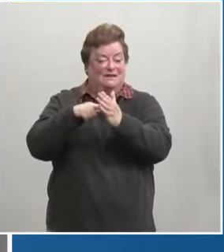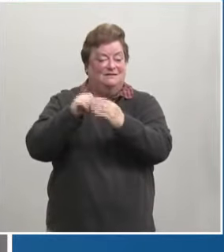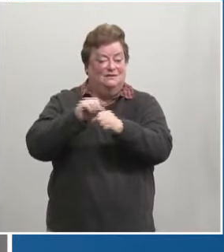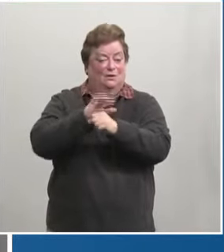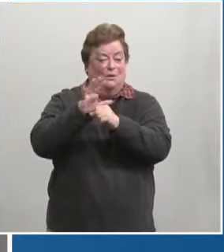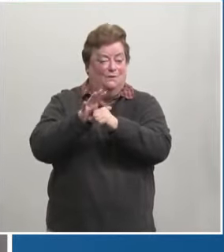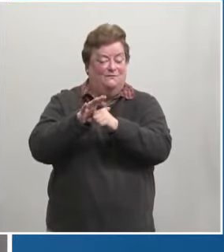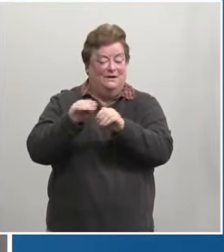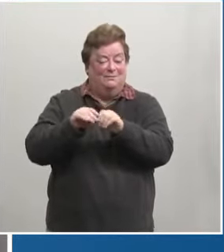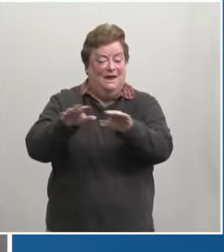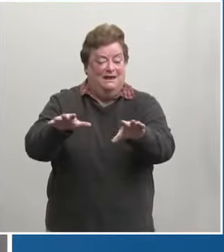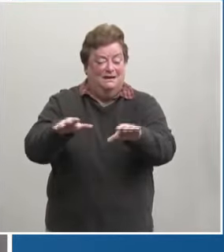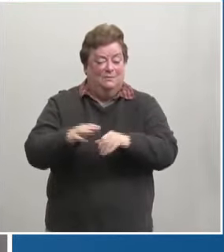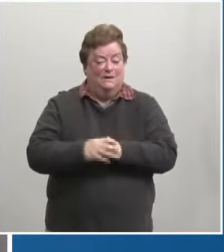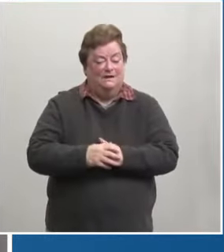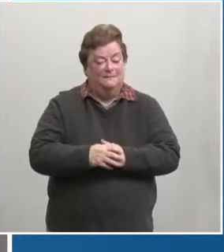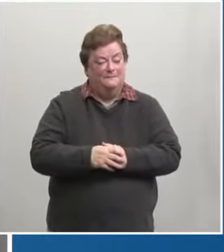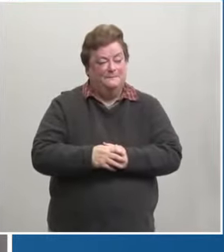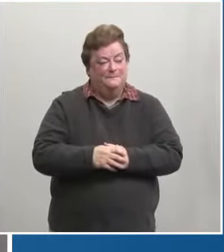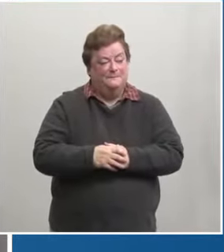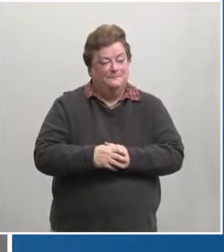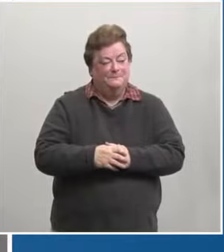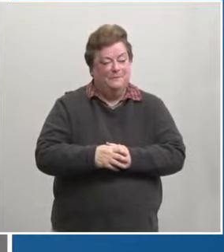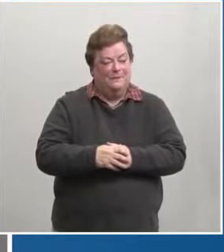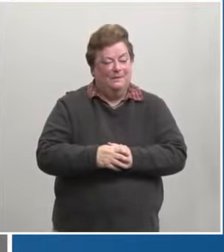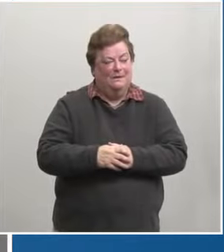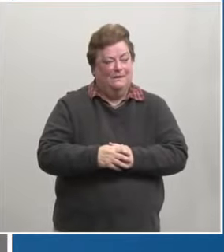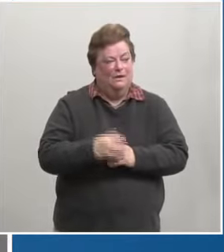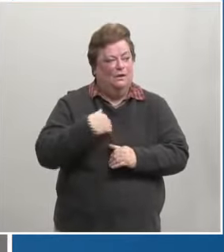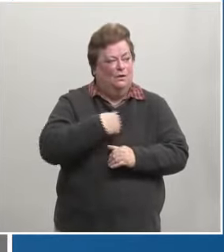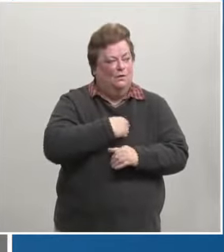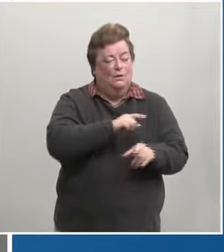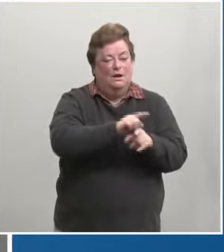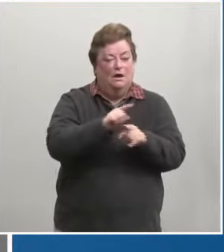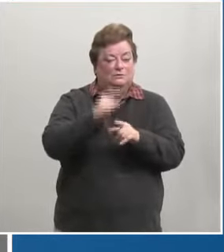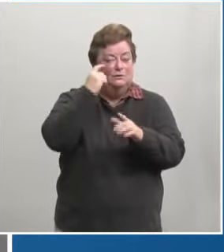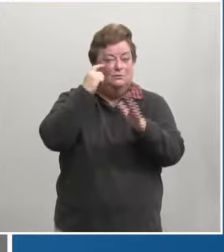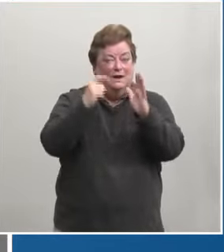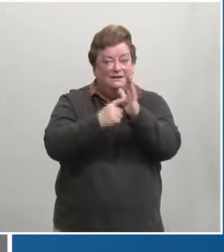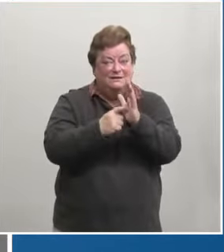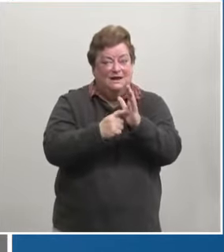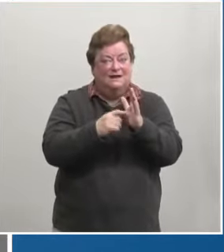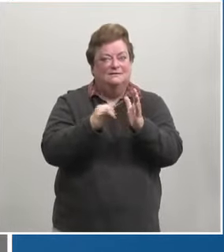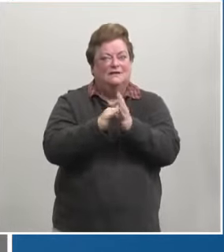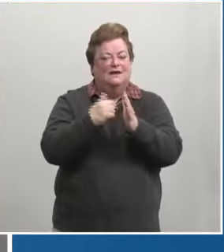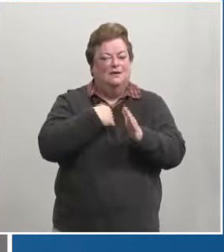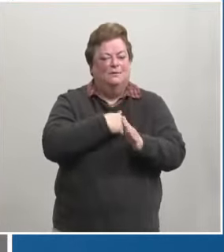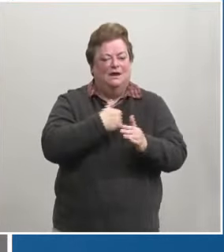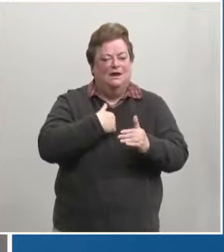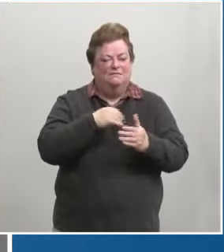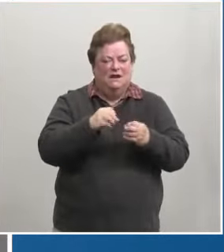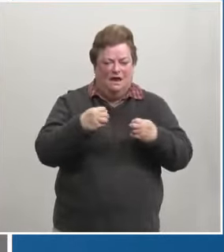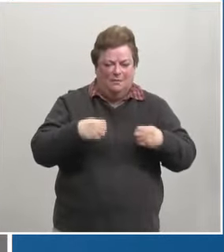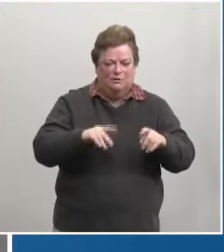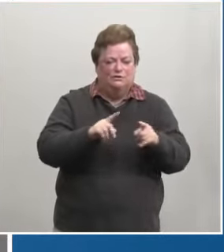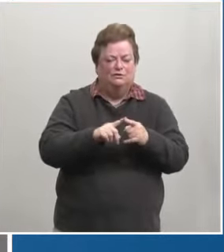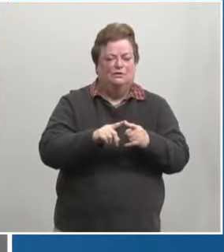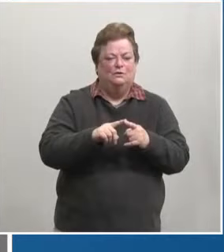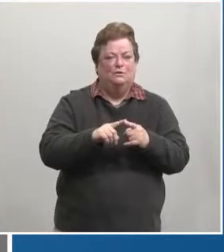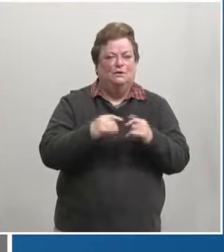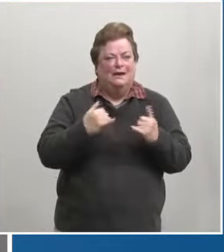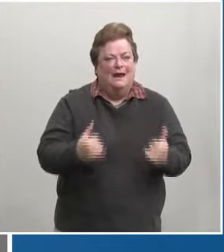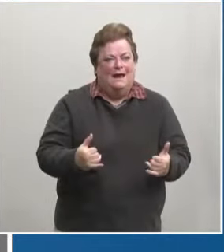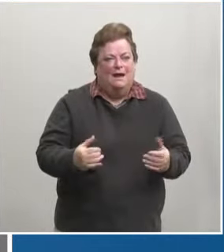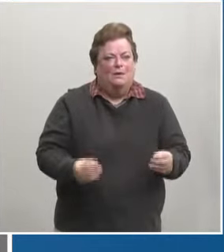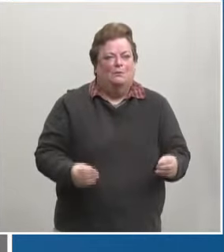pandemic at the current time. We also recognized that we had the opportunity to be even